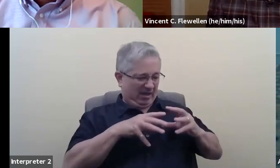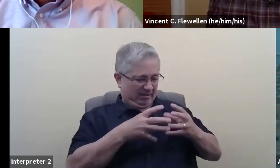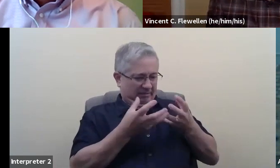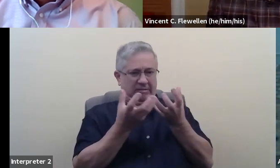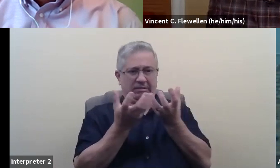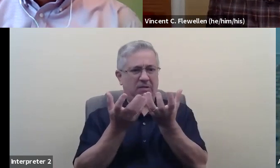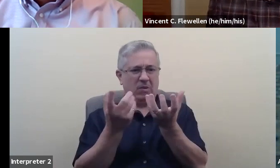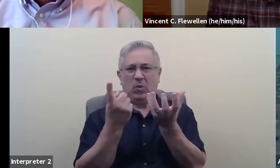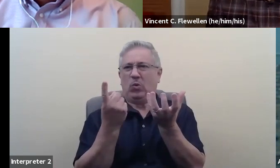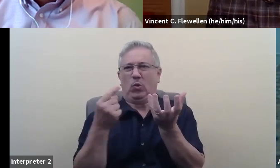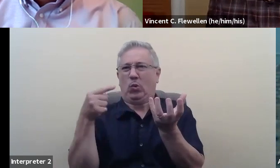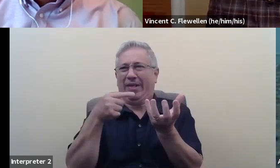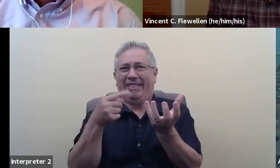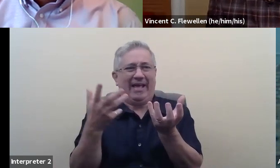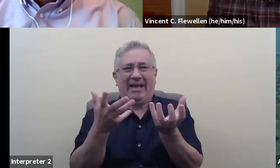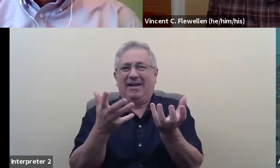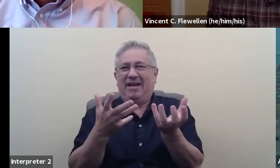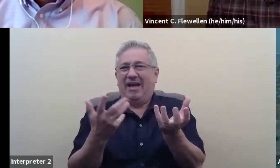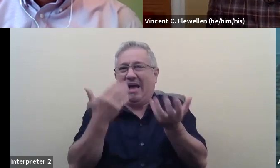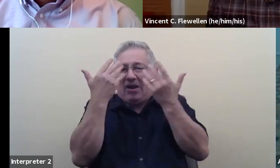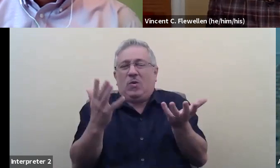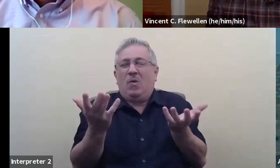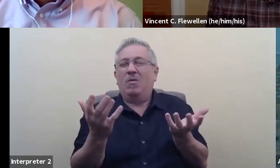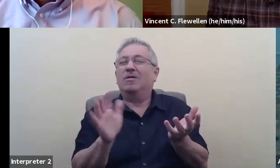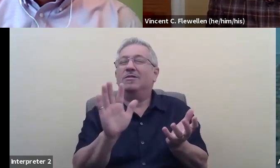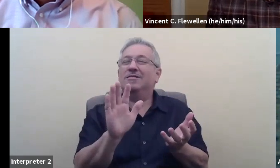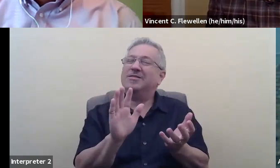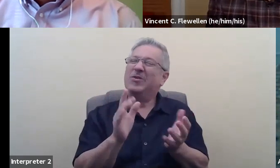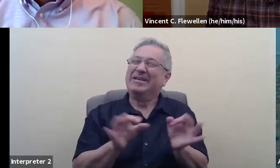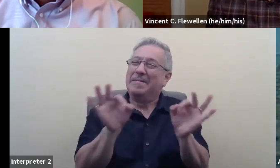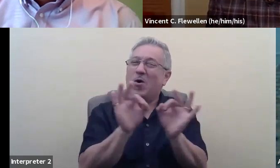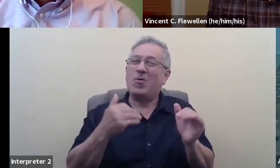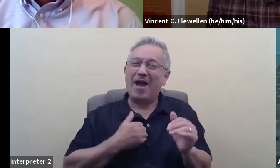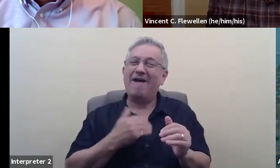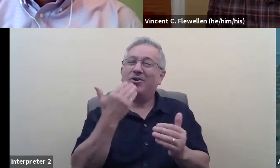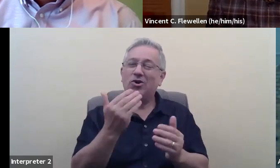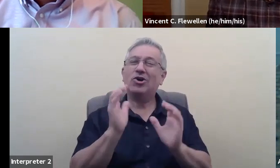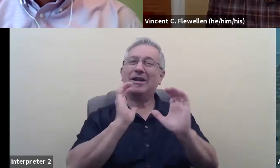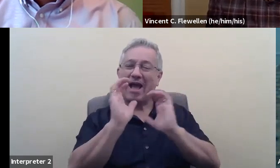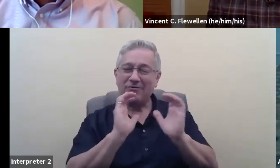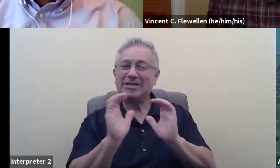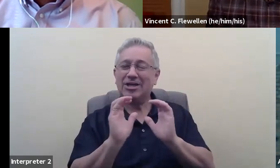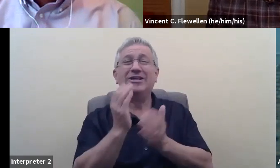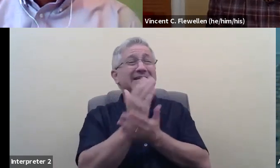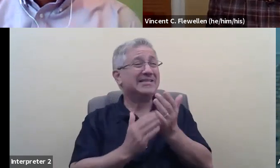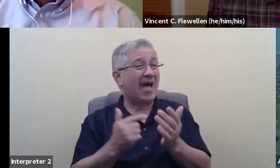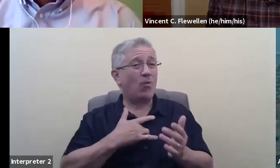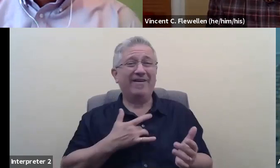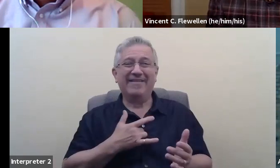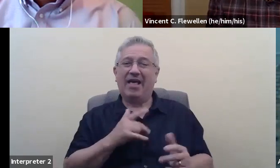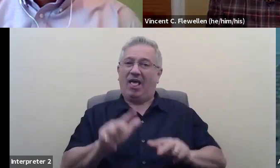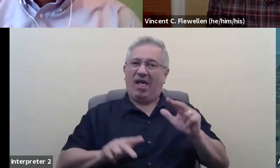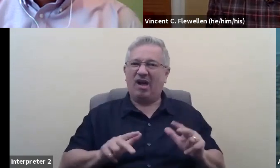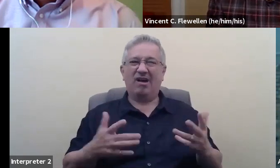since you got me to thinking that it's important to have the conversation, recognize that people may not want to have that conversation. When you have the